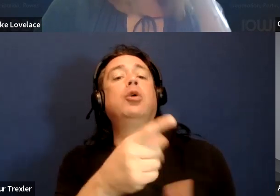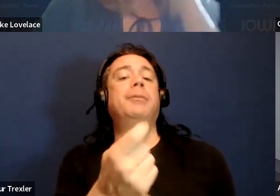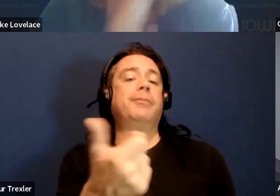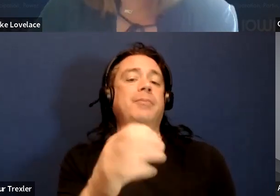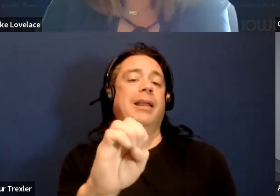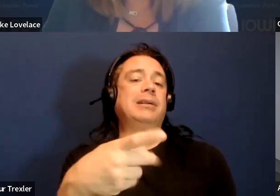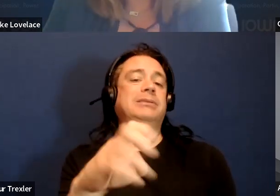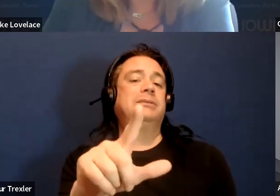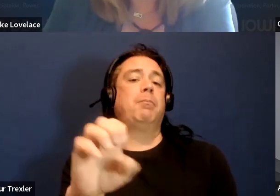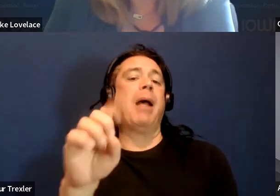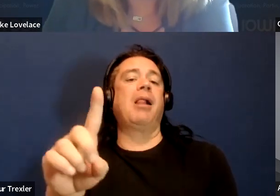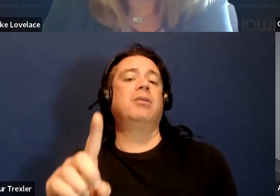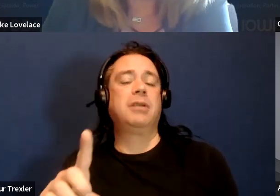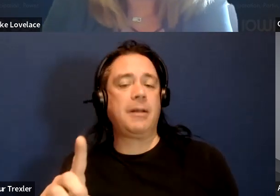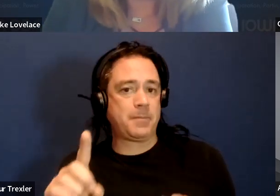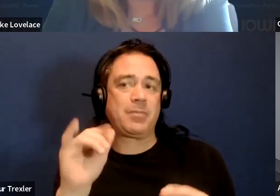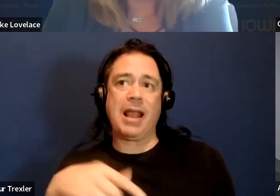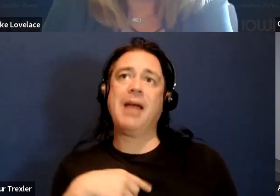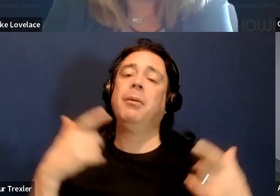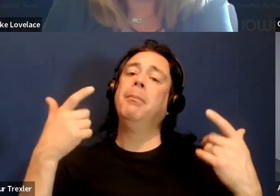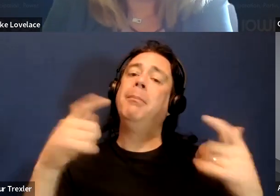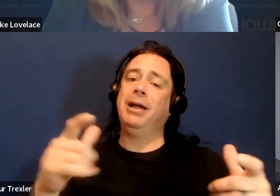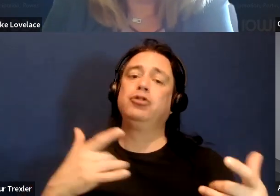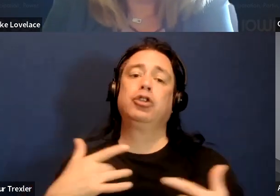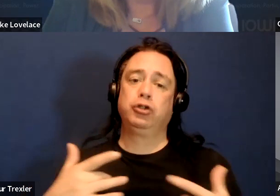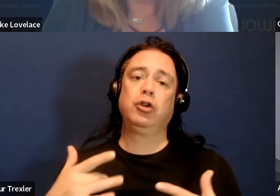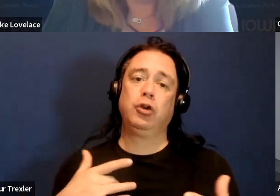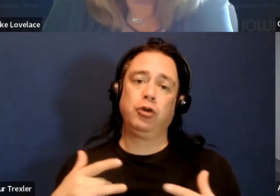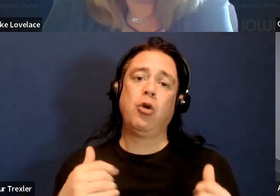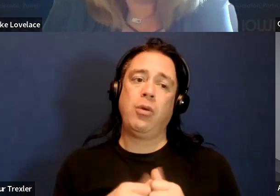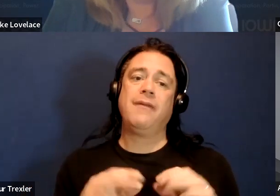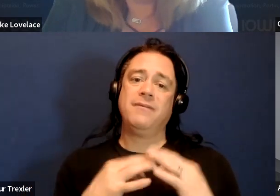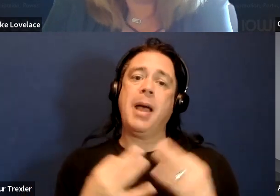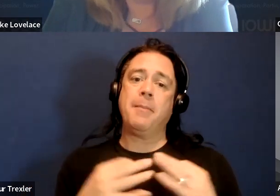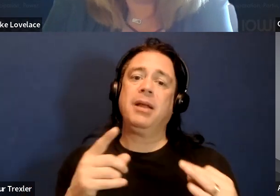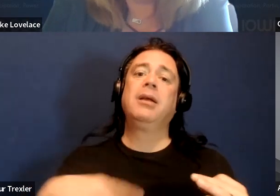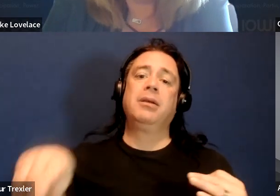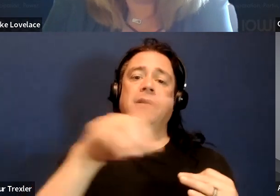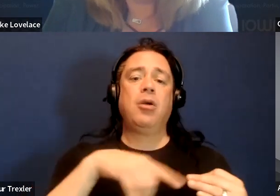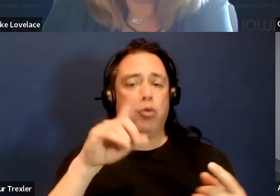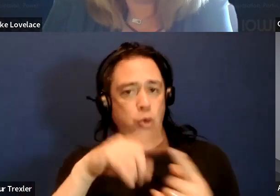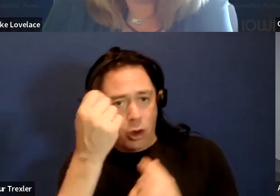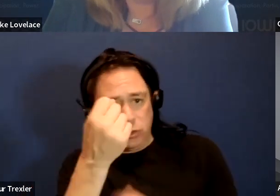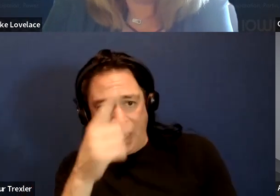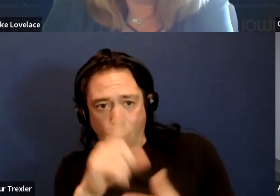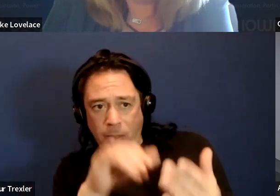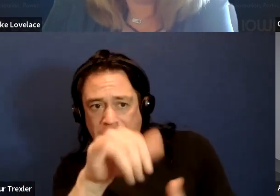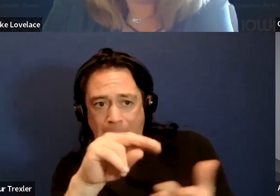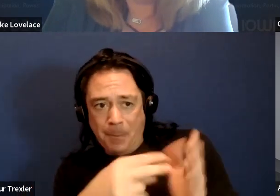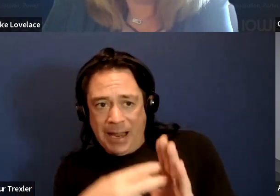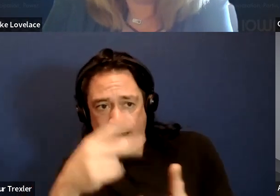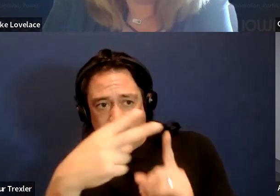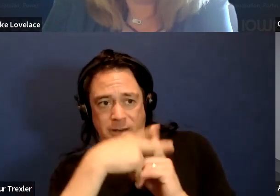expelled, which has major concerns among family members to understand what this would mean to their